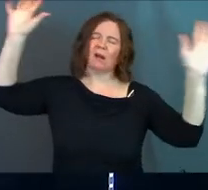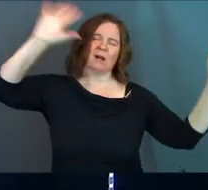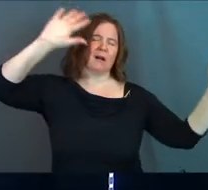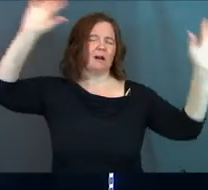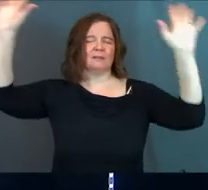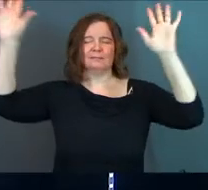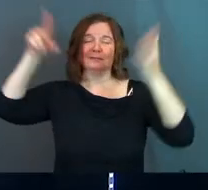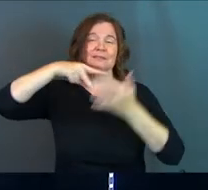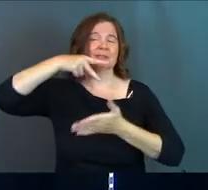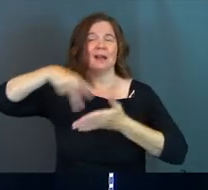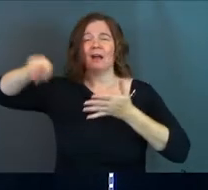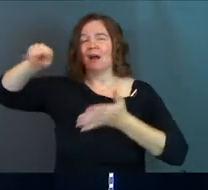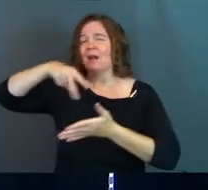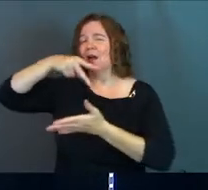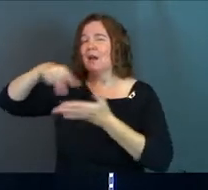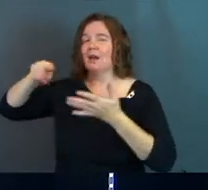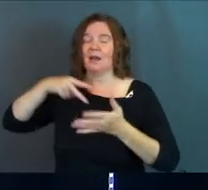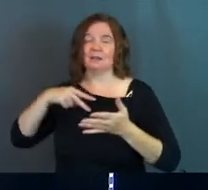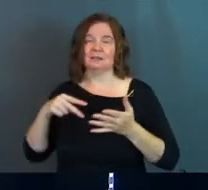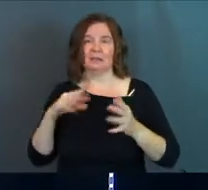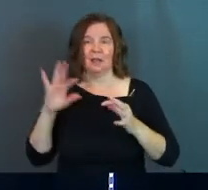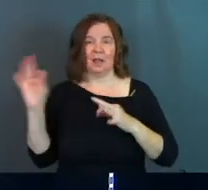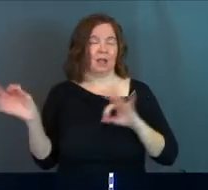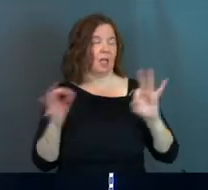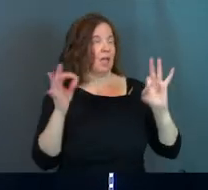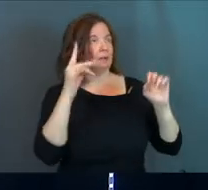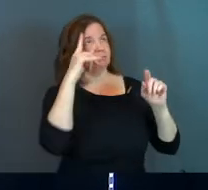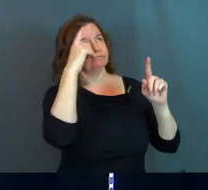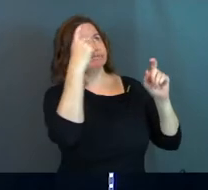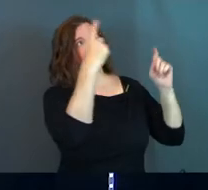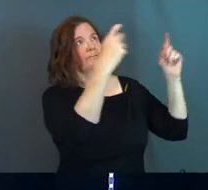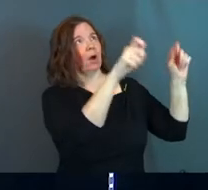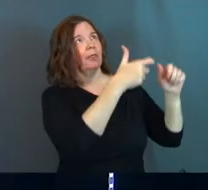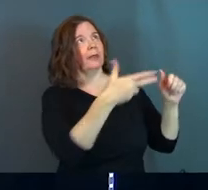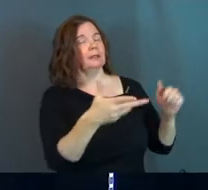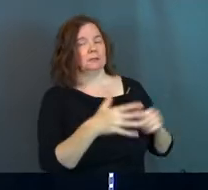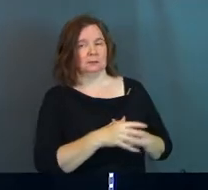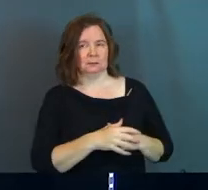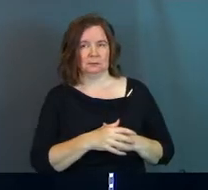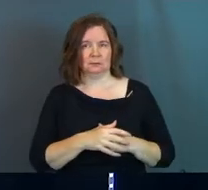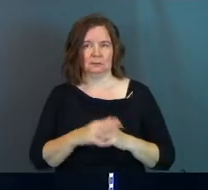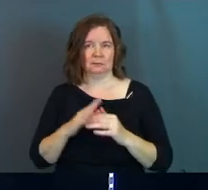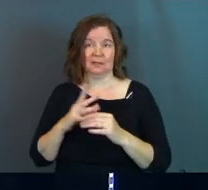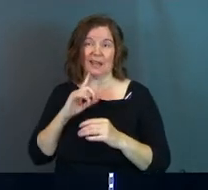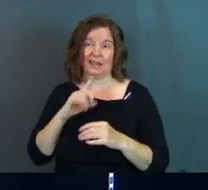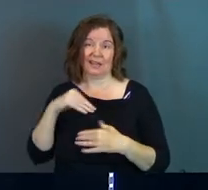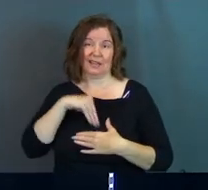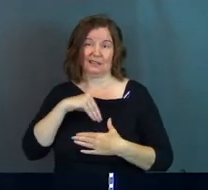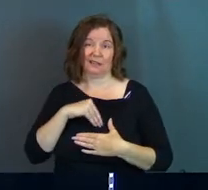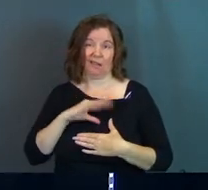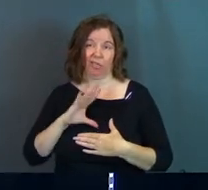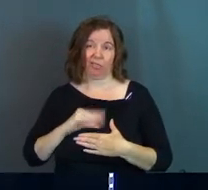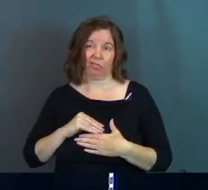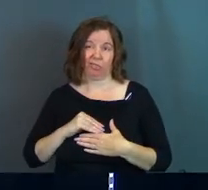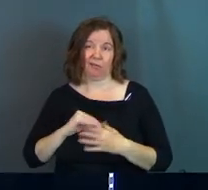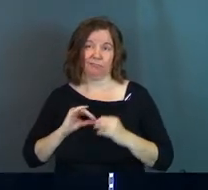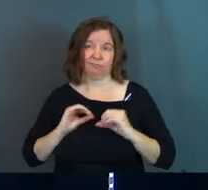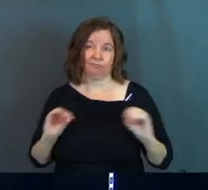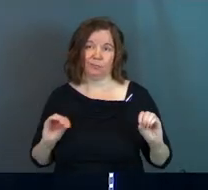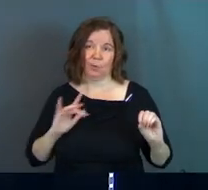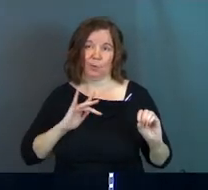up. You could be dancing in the aisle and distracted and thinking about something else. And it could be dead in here.